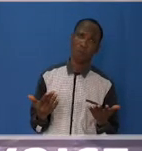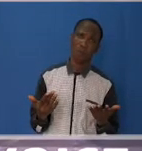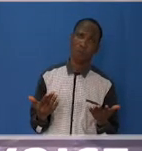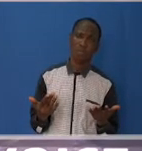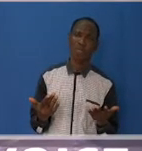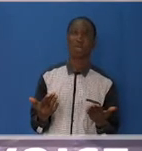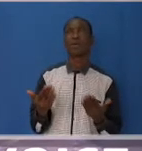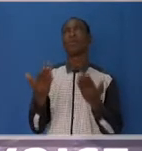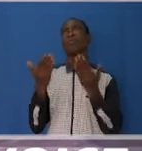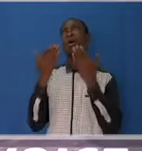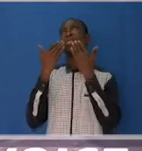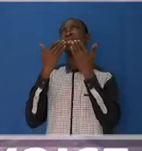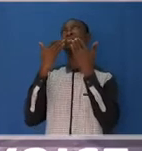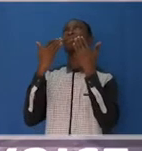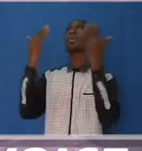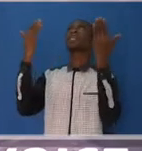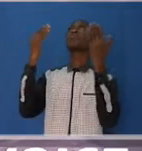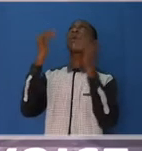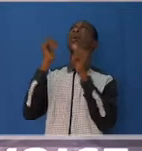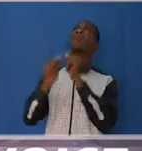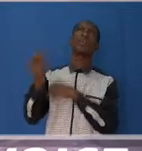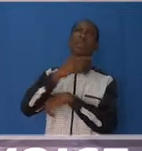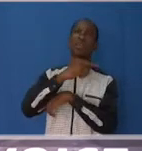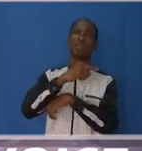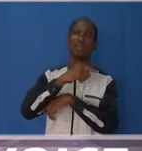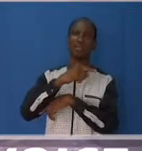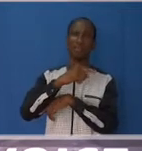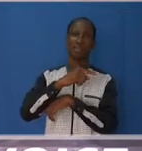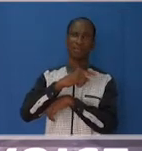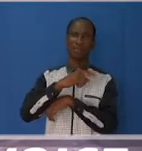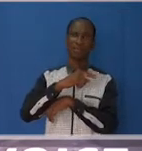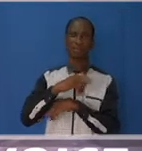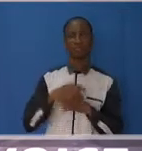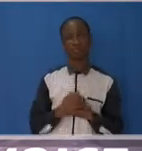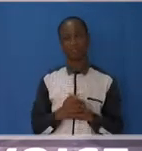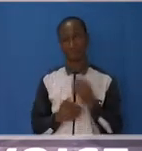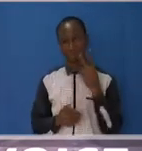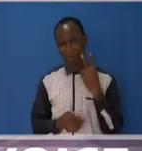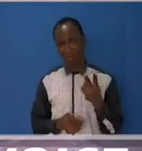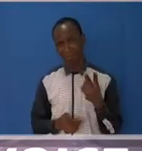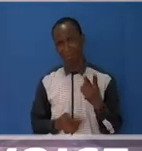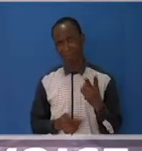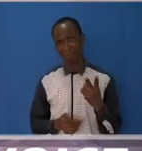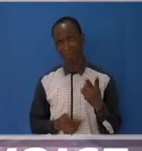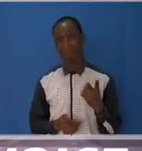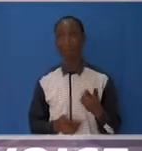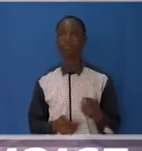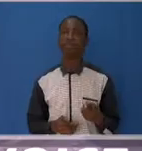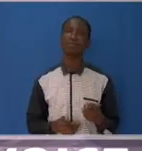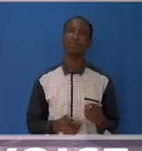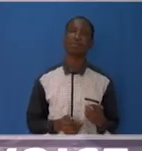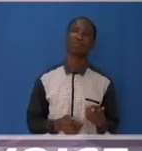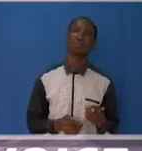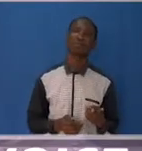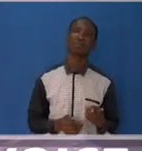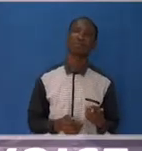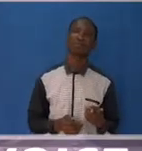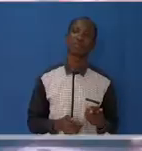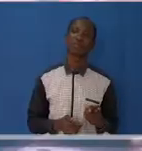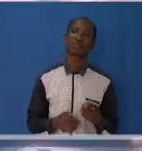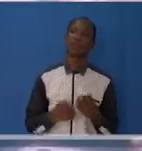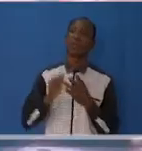giving thanks to him continually. So we see that he wants us to